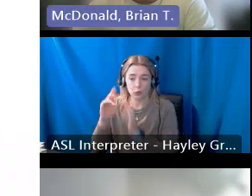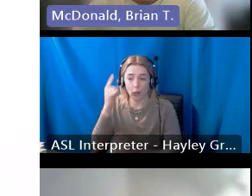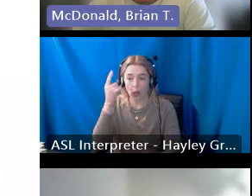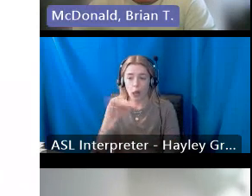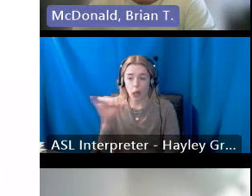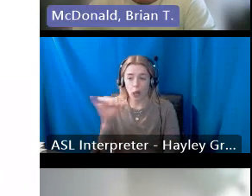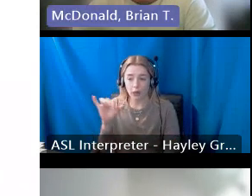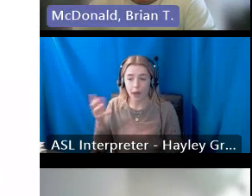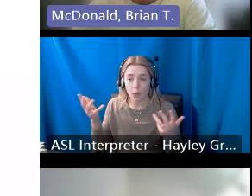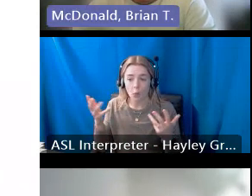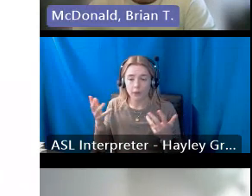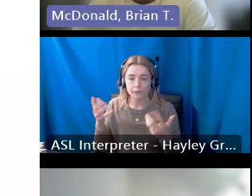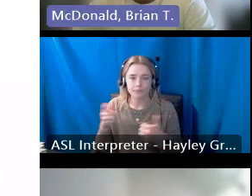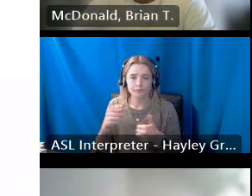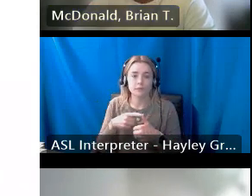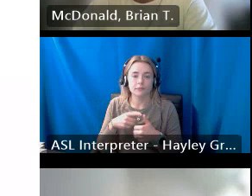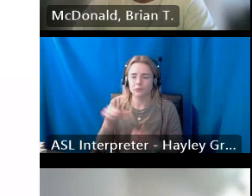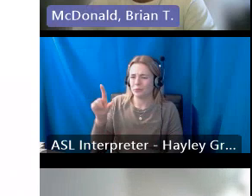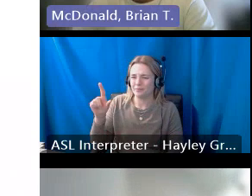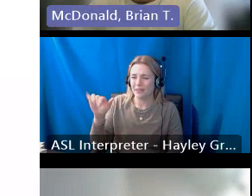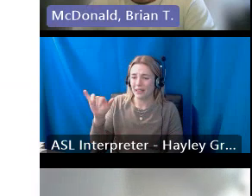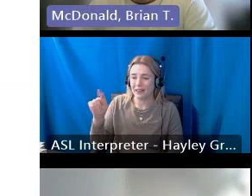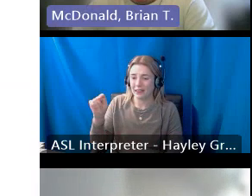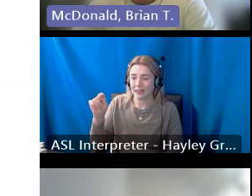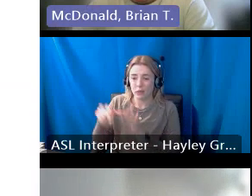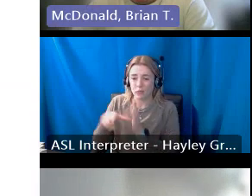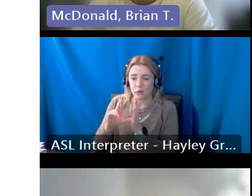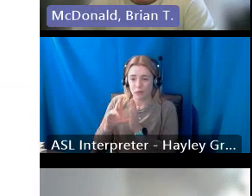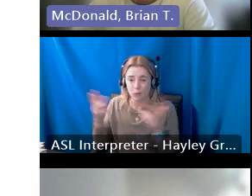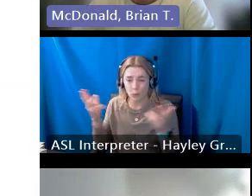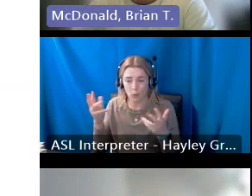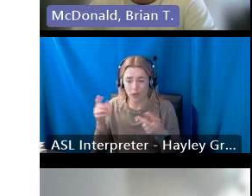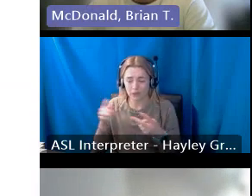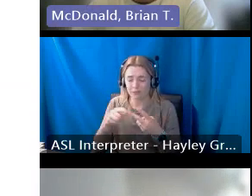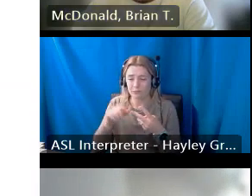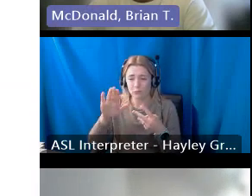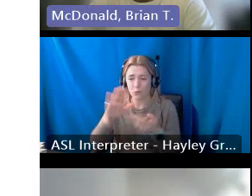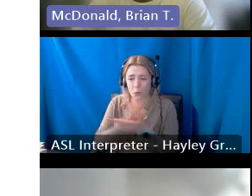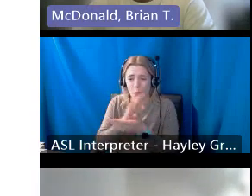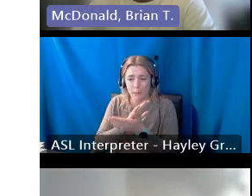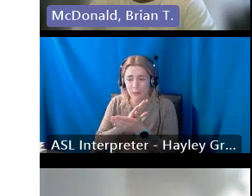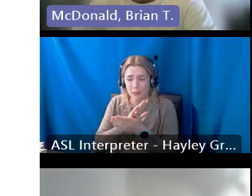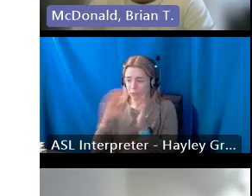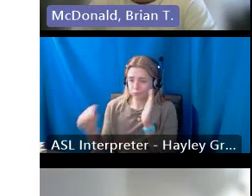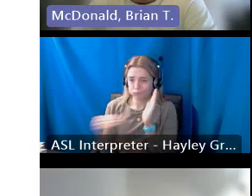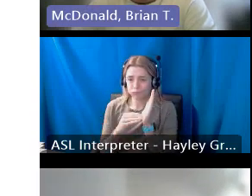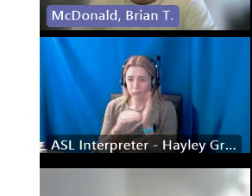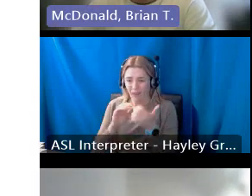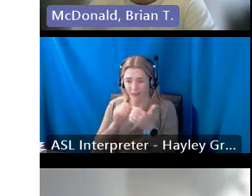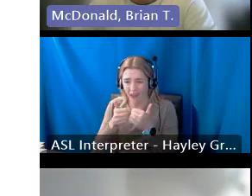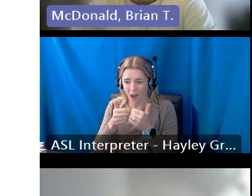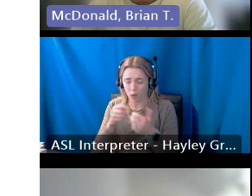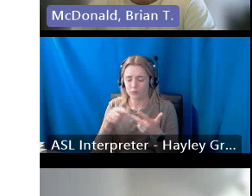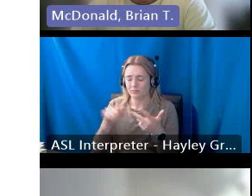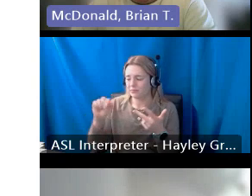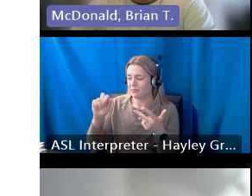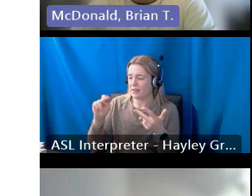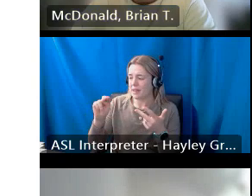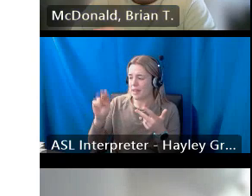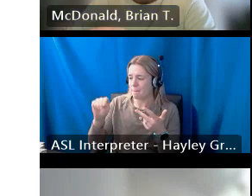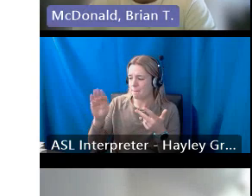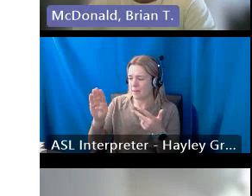What is a literature review? How's it going to fit into your paper? And how is it different than an annotated